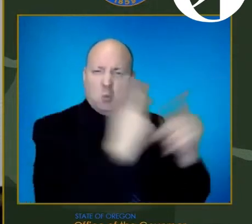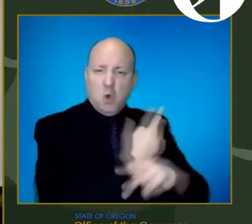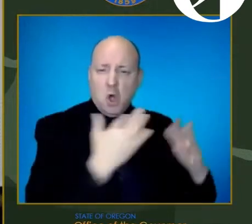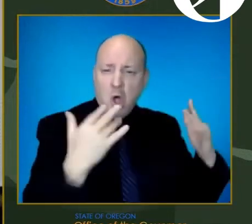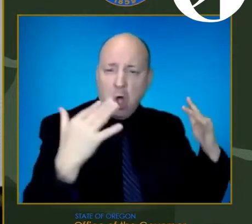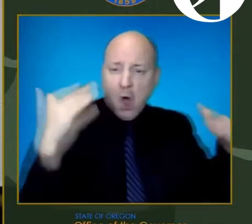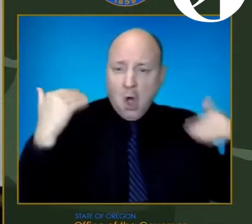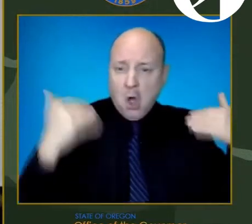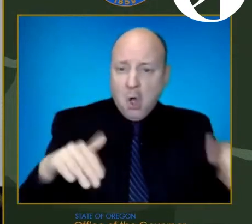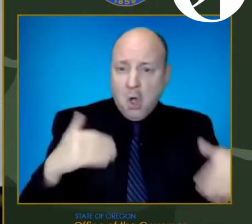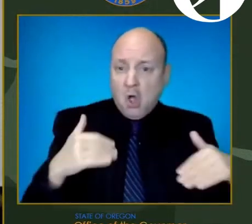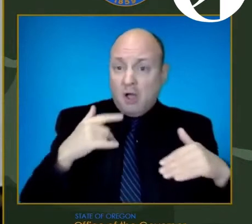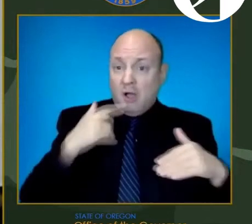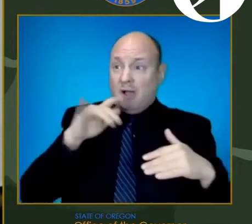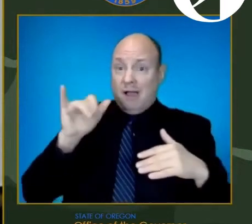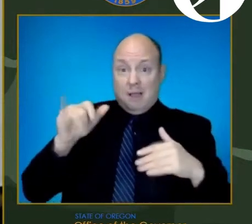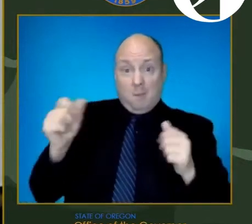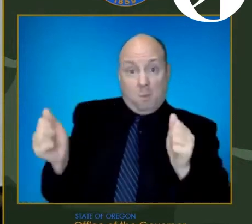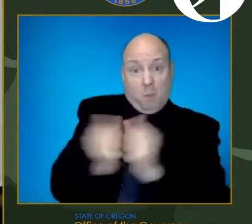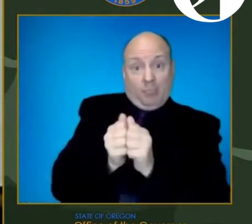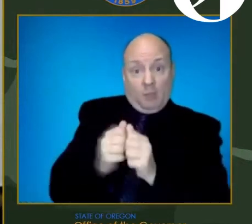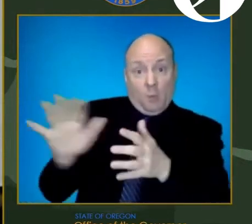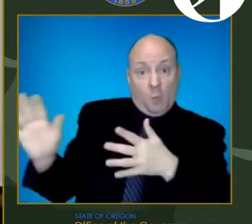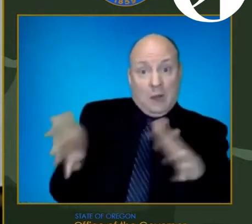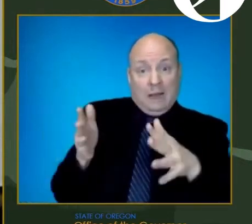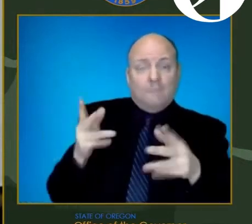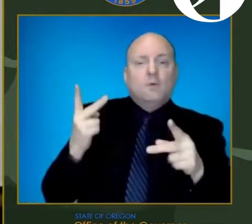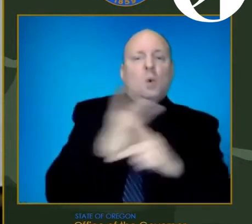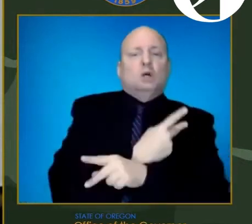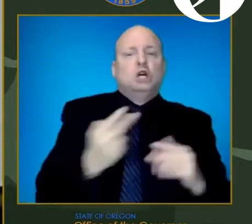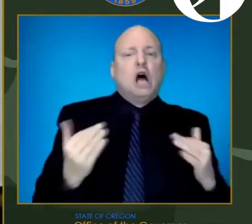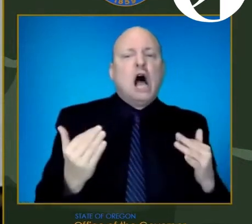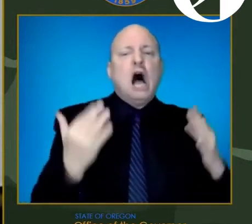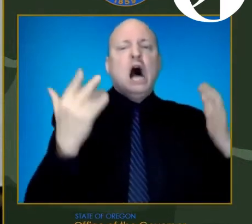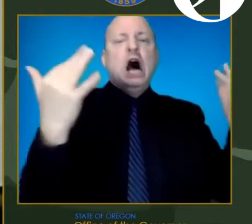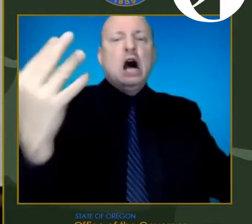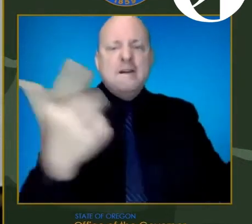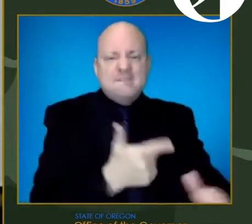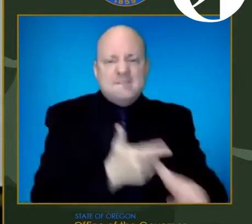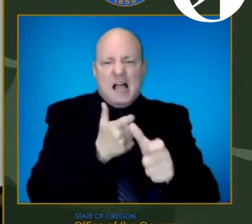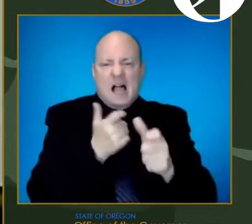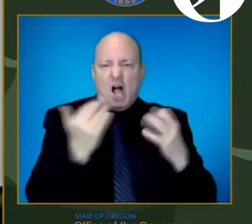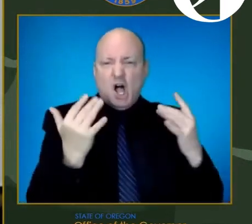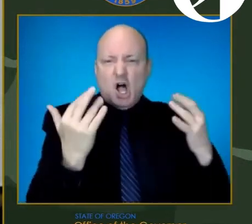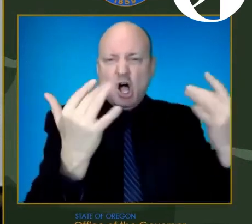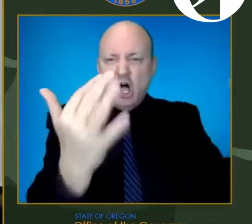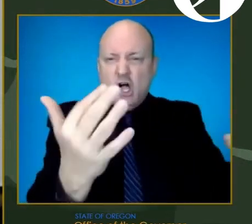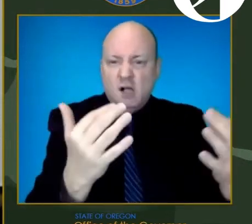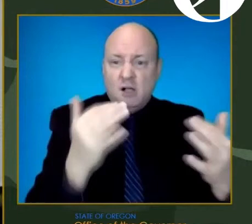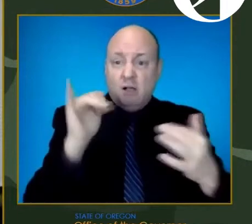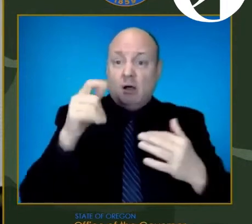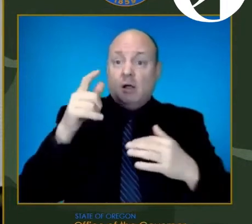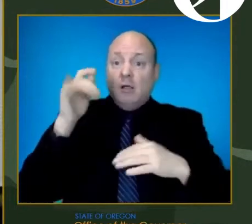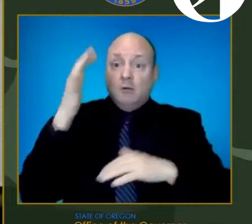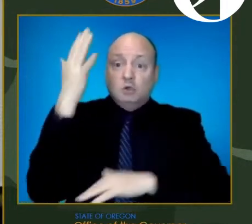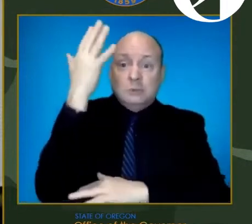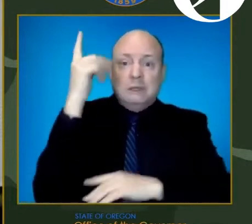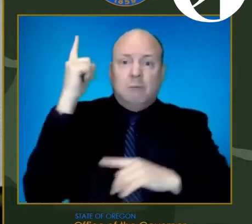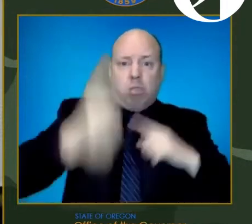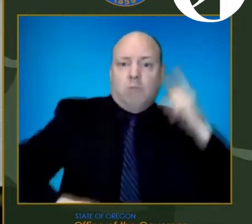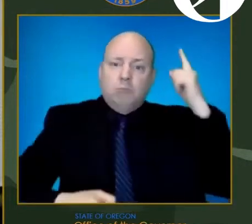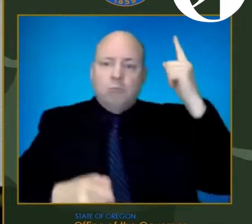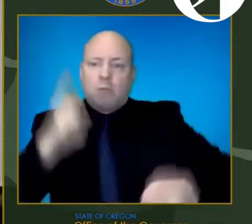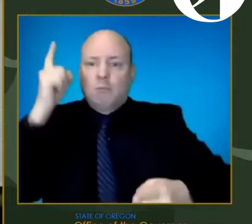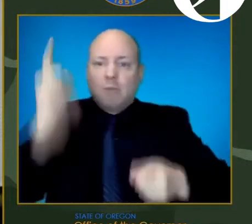the winds continued to present challenges because trees were starting to blow across the road, and the fire